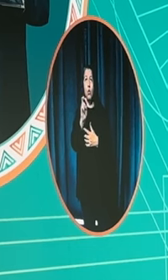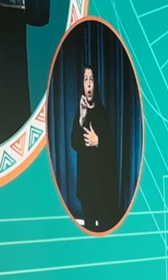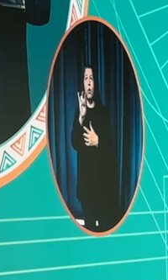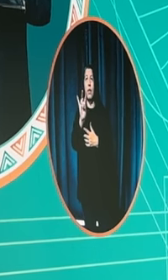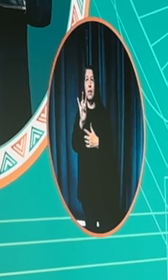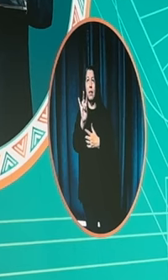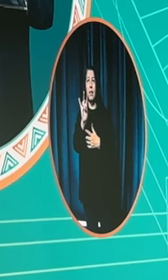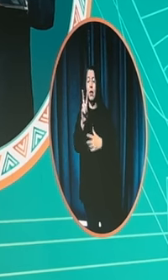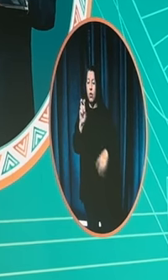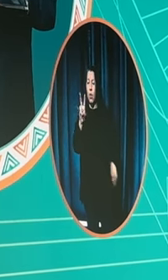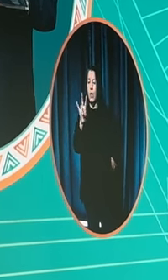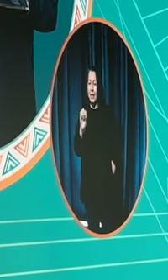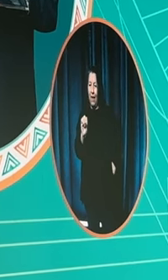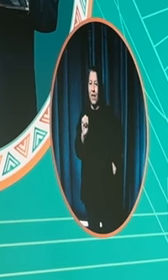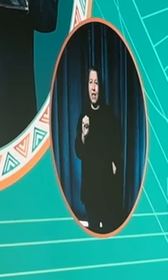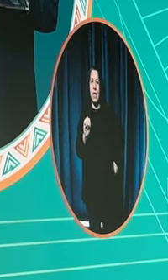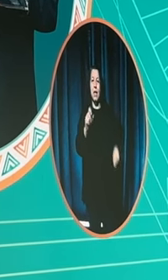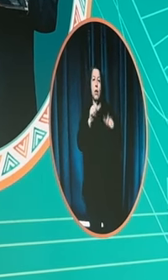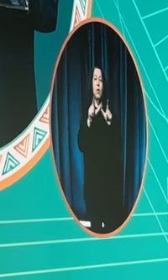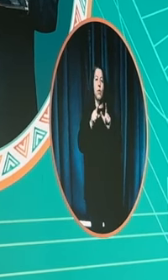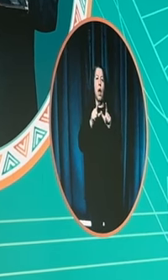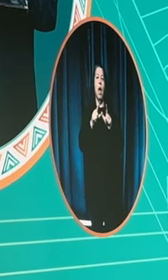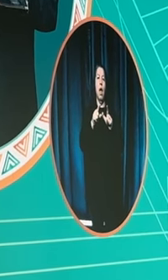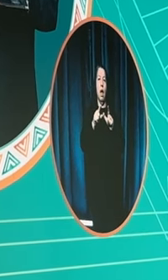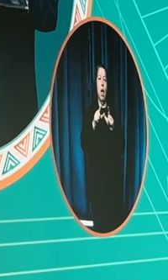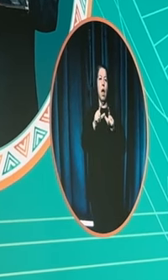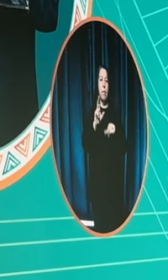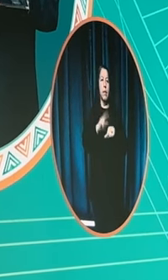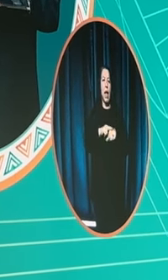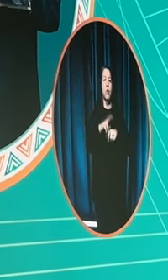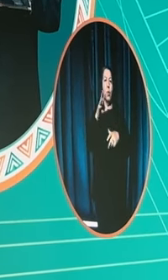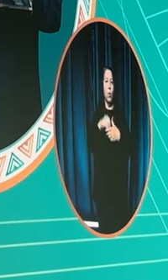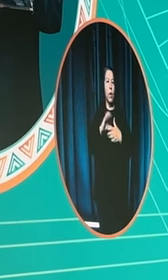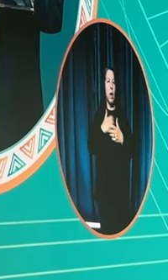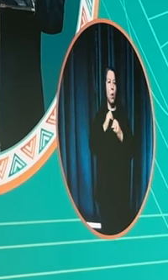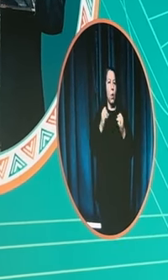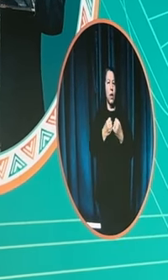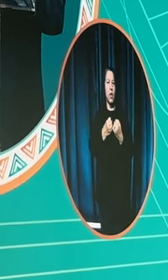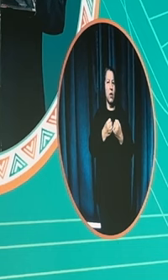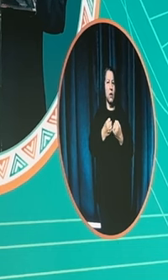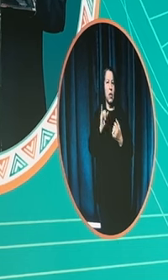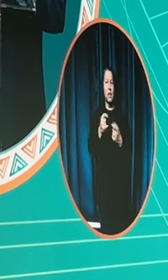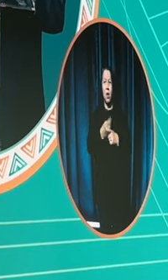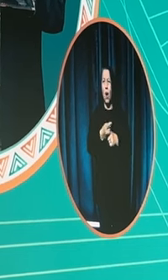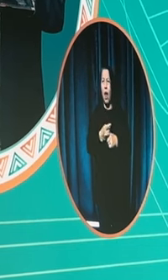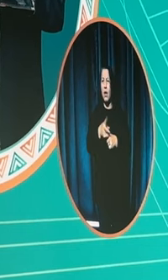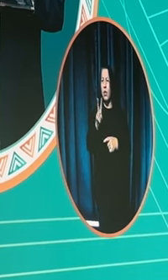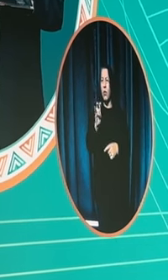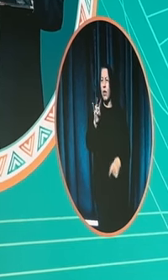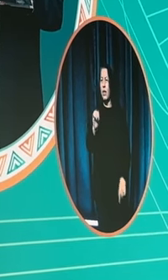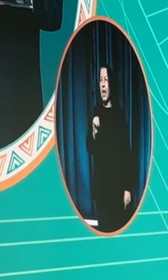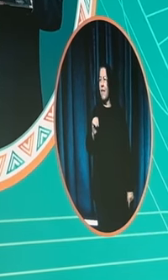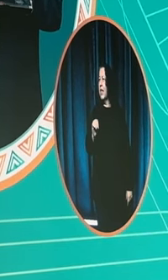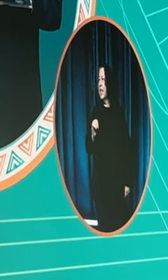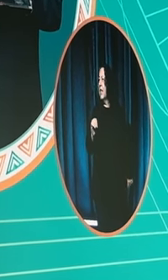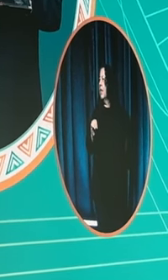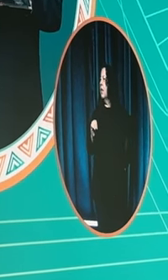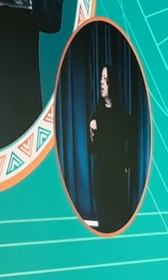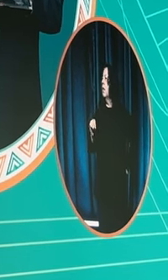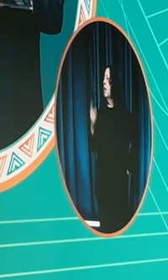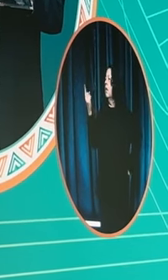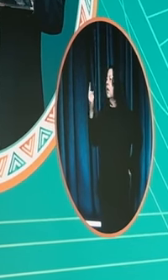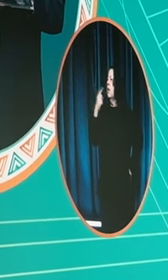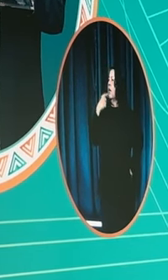270 tribal nations in our organization this week registered here. Is that correct? If you could just answer that or confirm it.